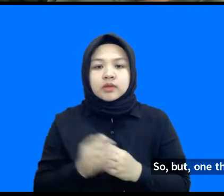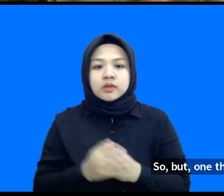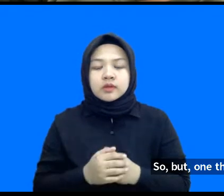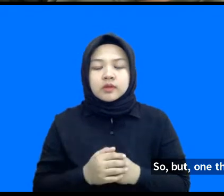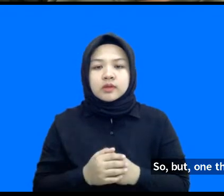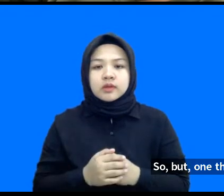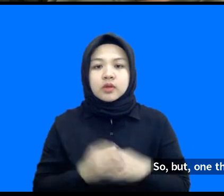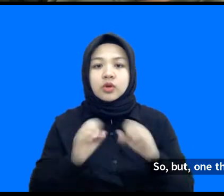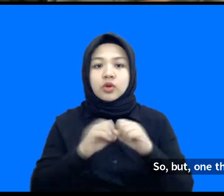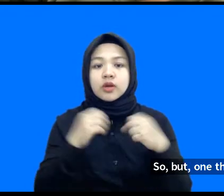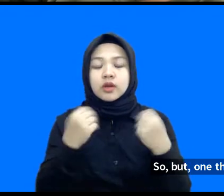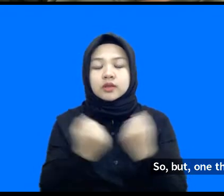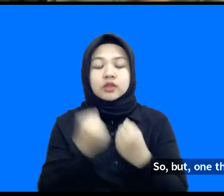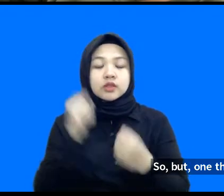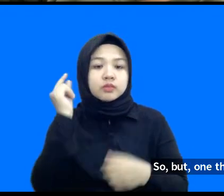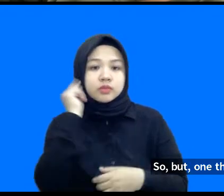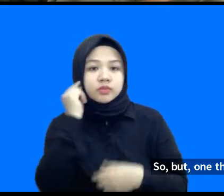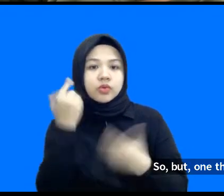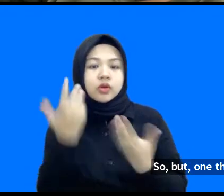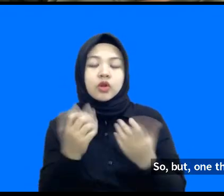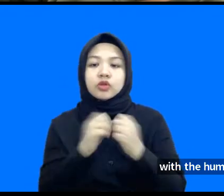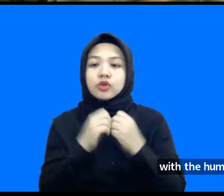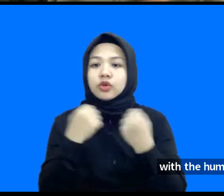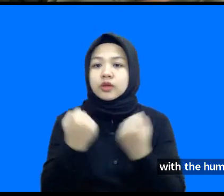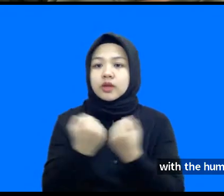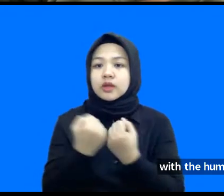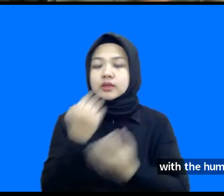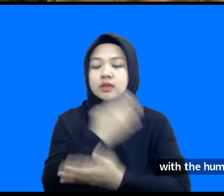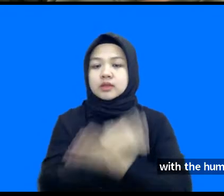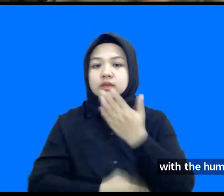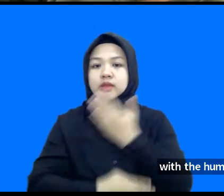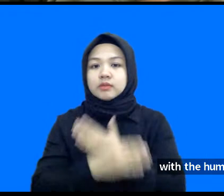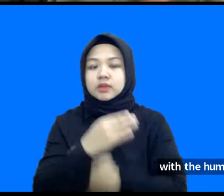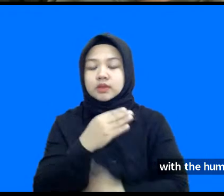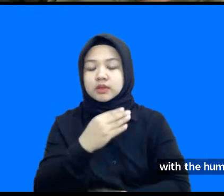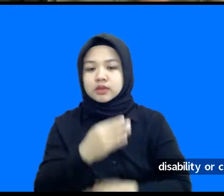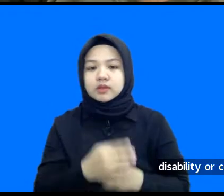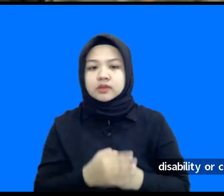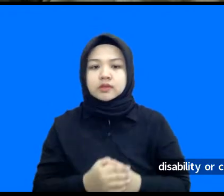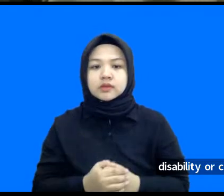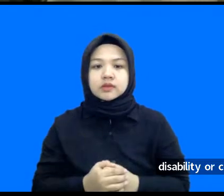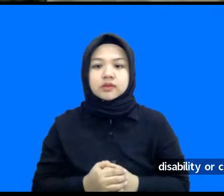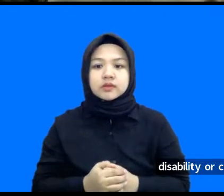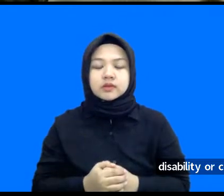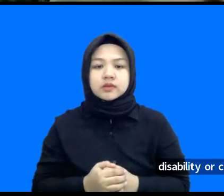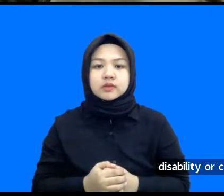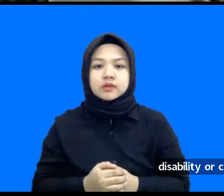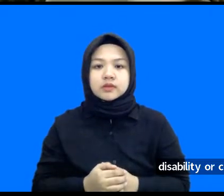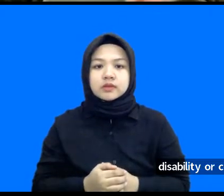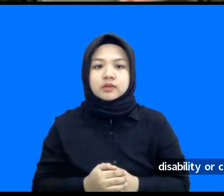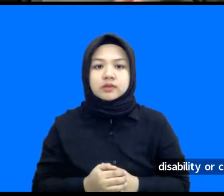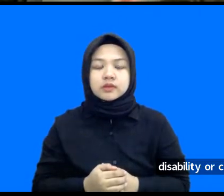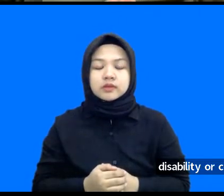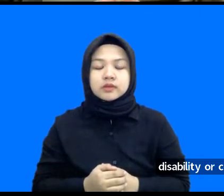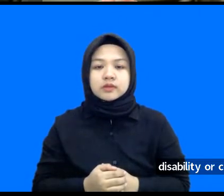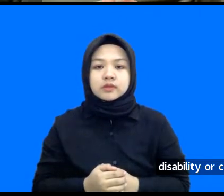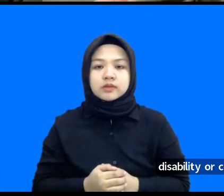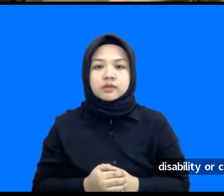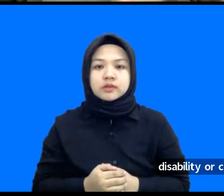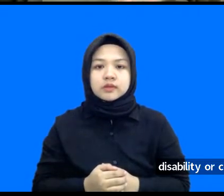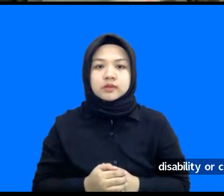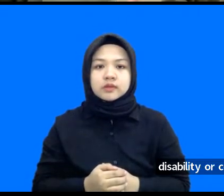disability organization. Like I said before, in the case of one of the